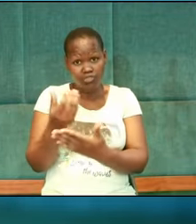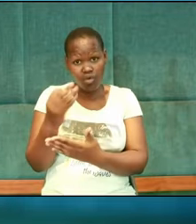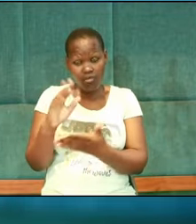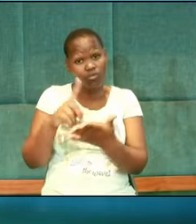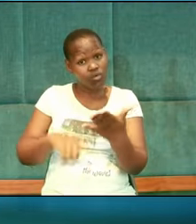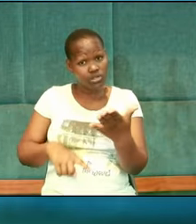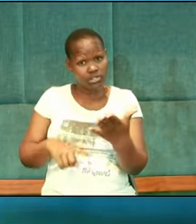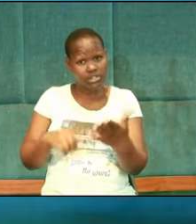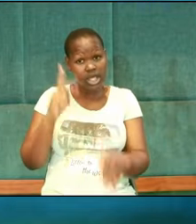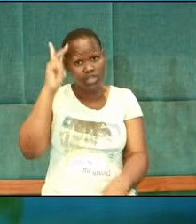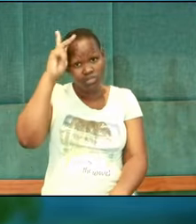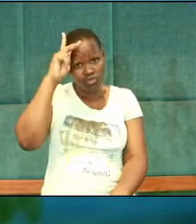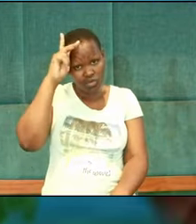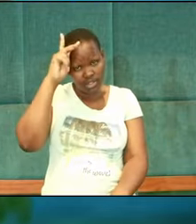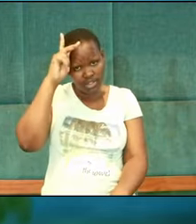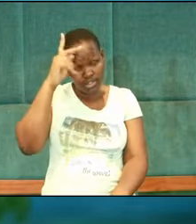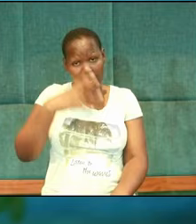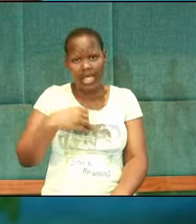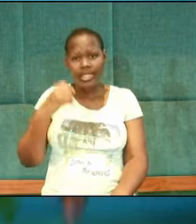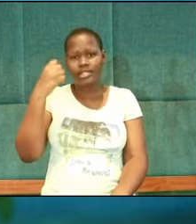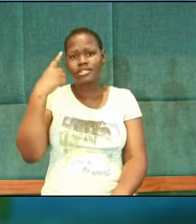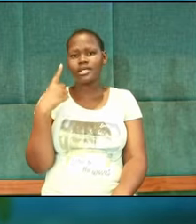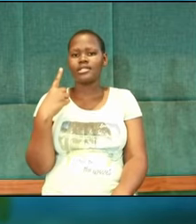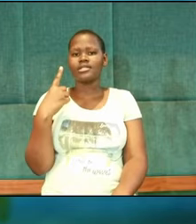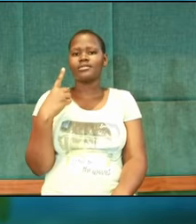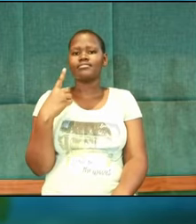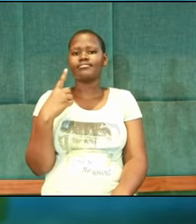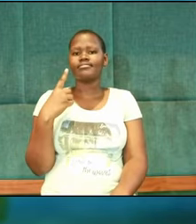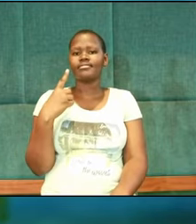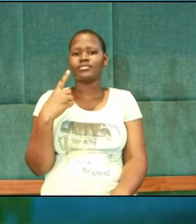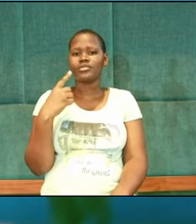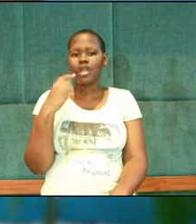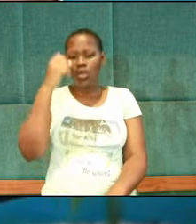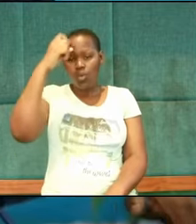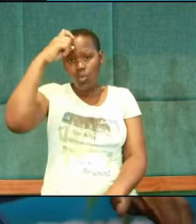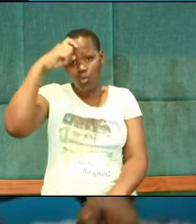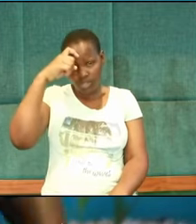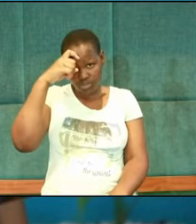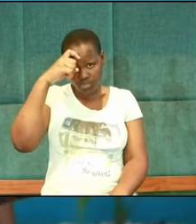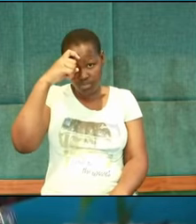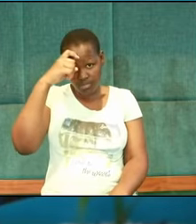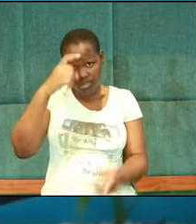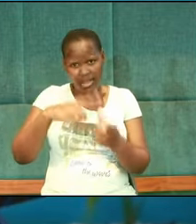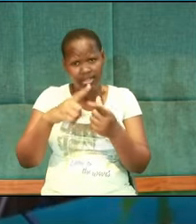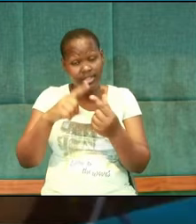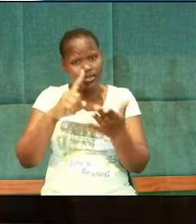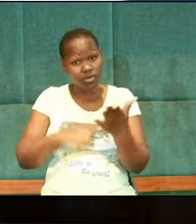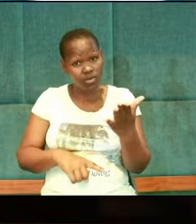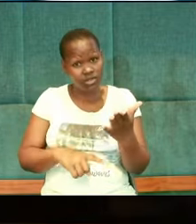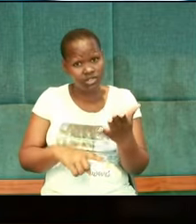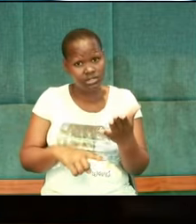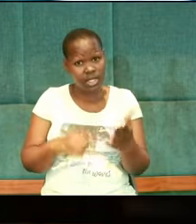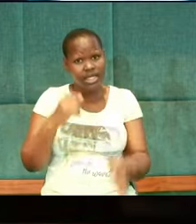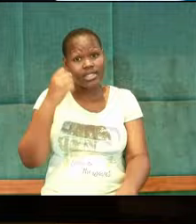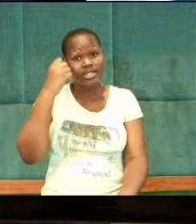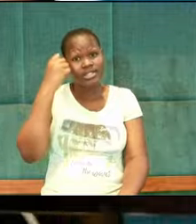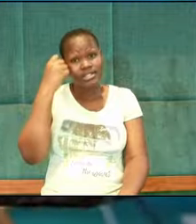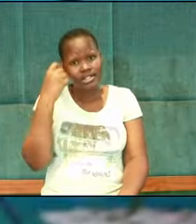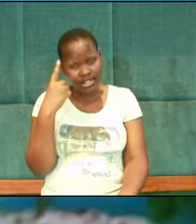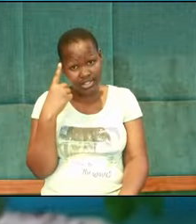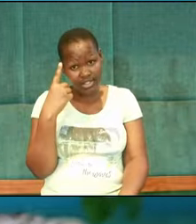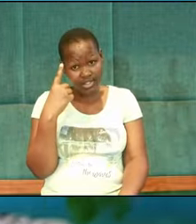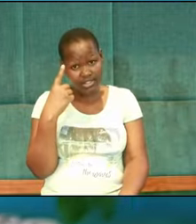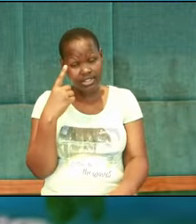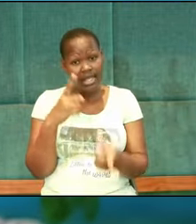Understanding. But God started with what? Wisdom. Then he came to what? Understanding. Now he's coming to what? Knowledge.